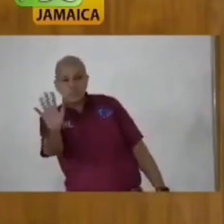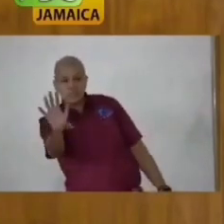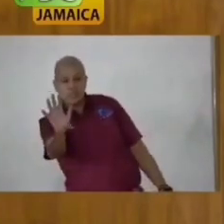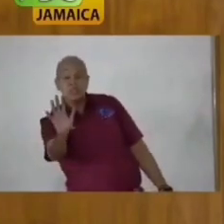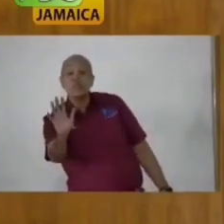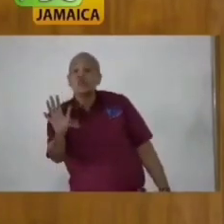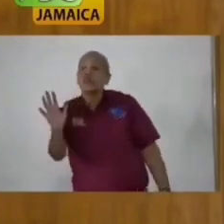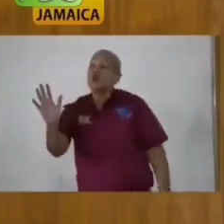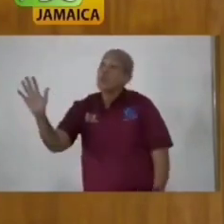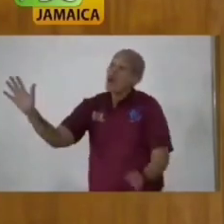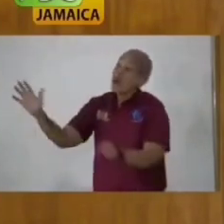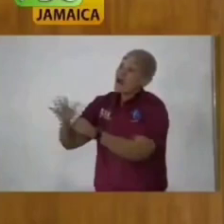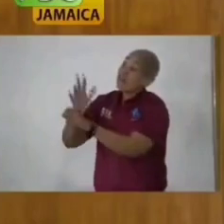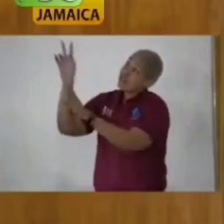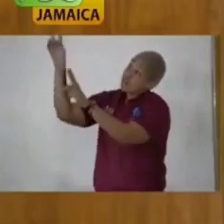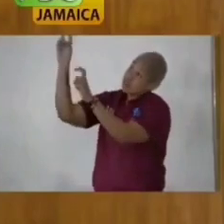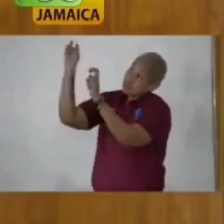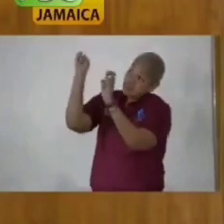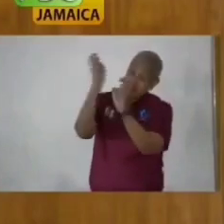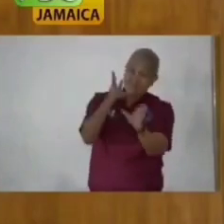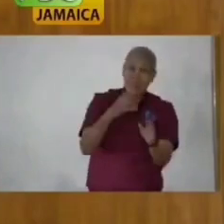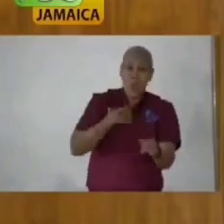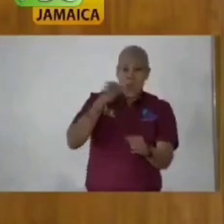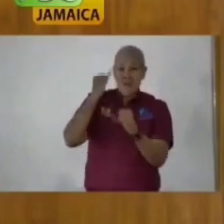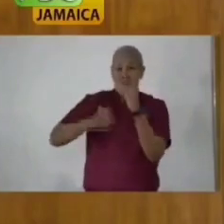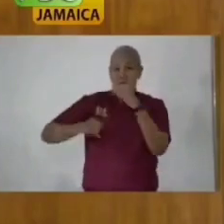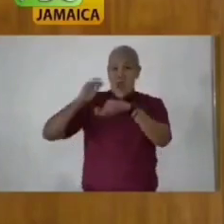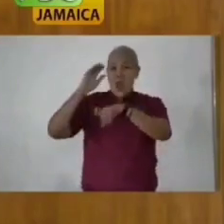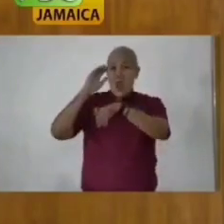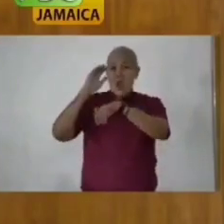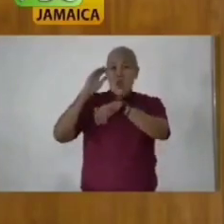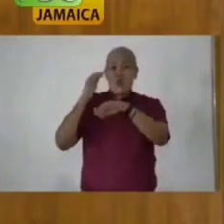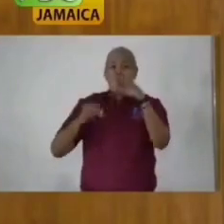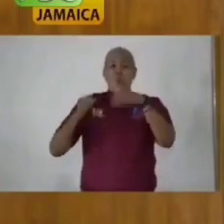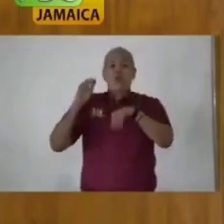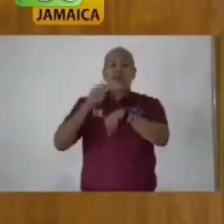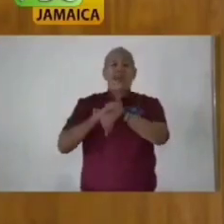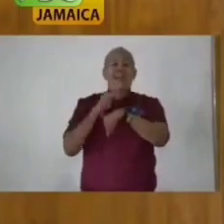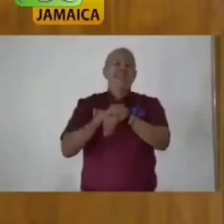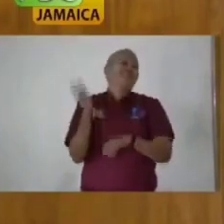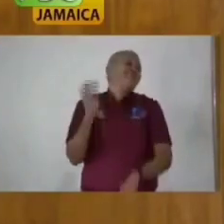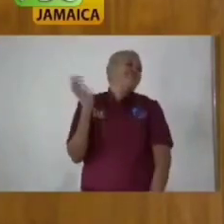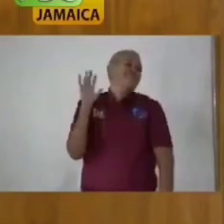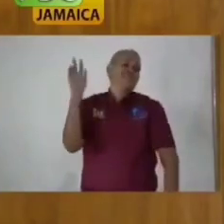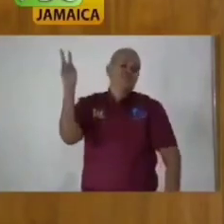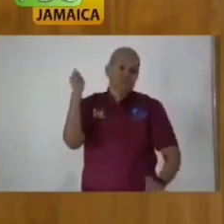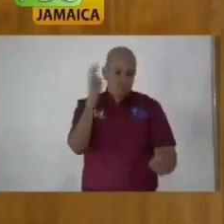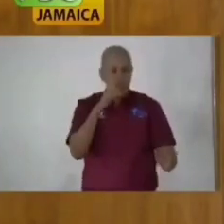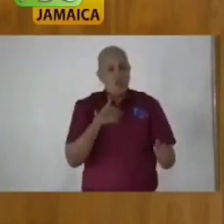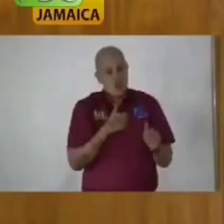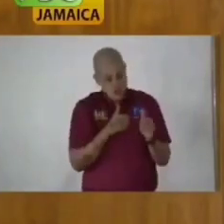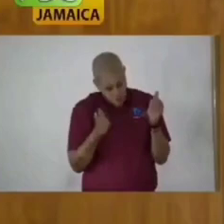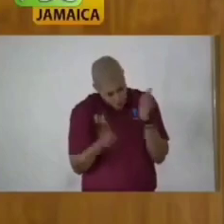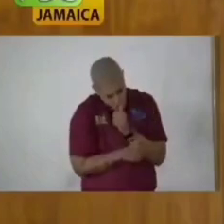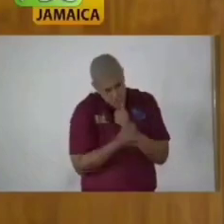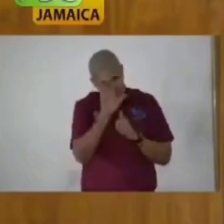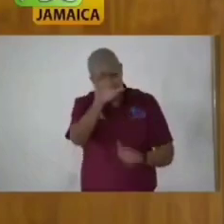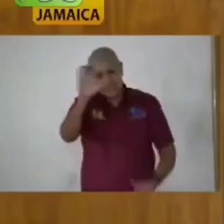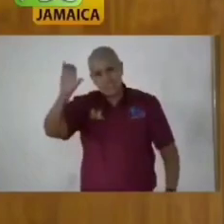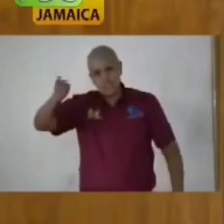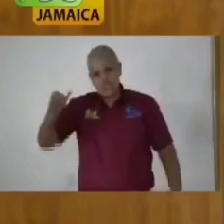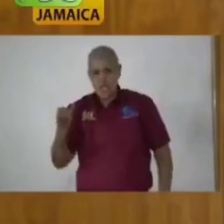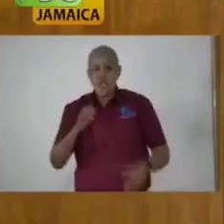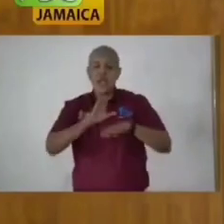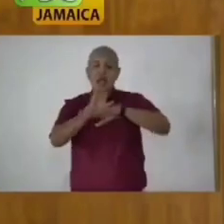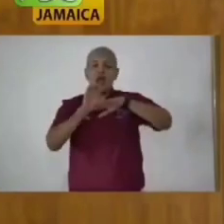moving away from the Queen's Privy Council as our final court and acceding to the jurisdiction of the Caribbean Court of Justice as our